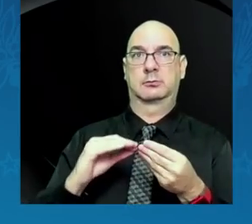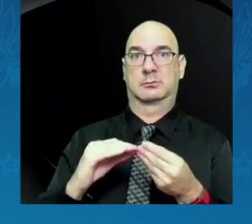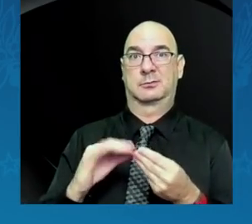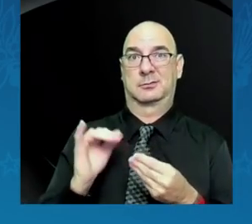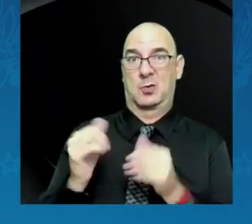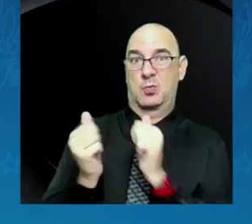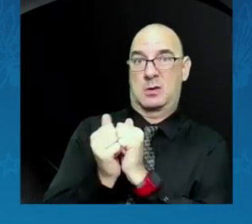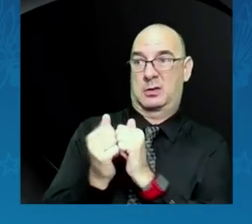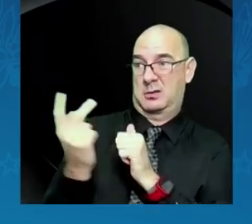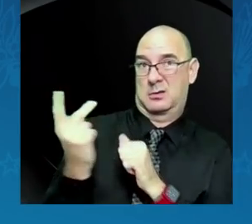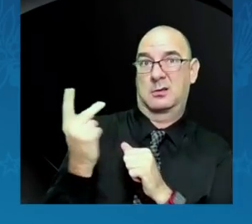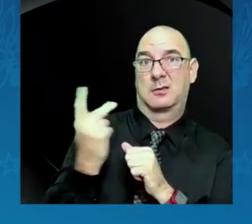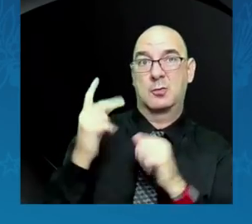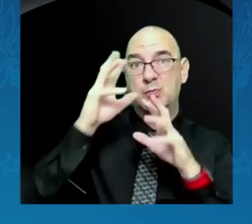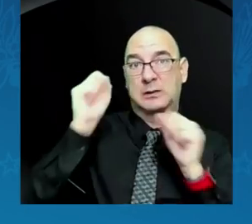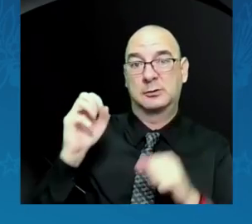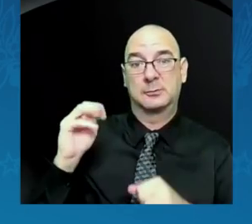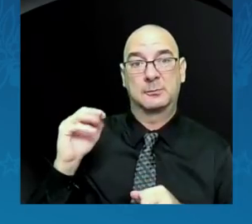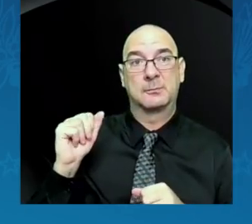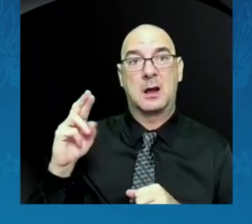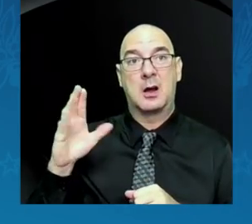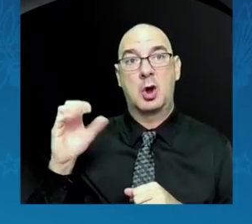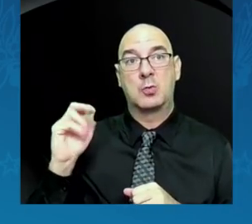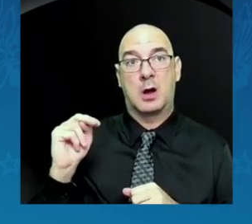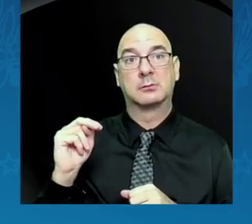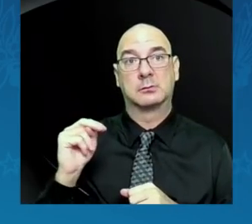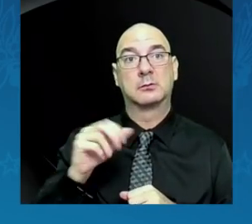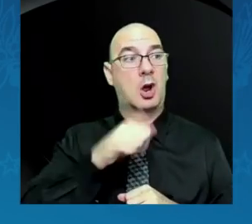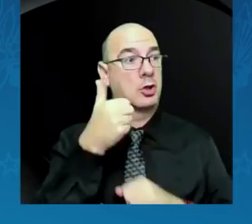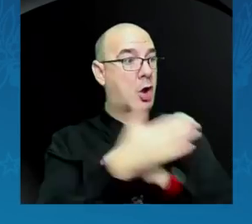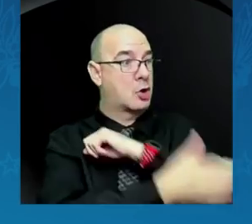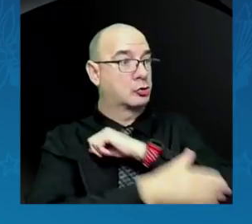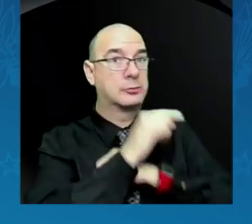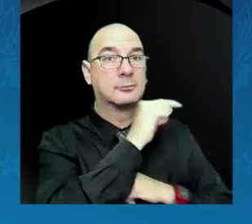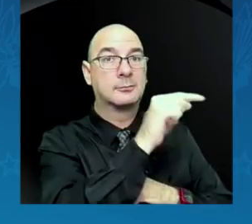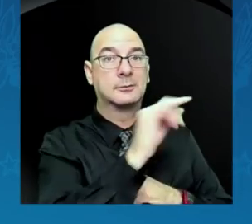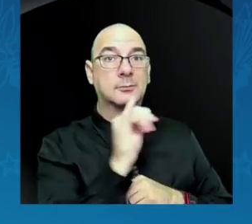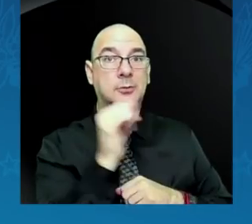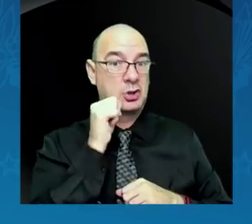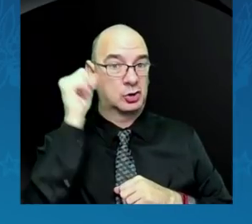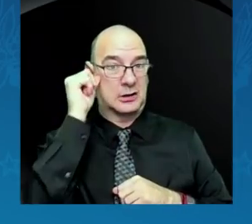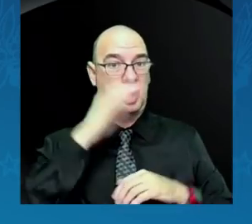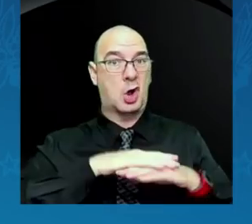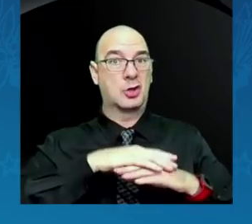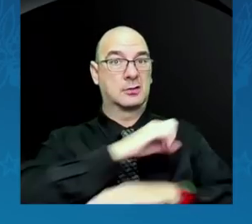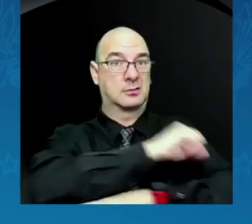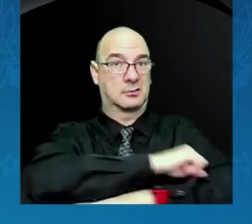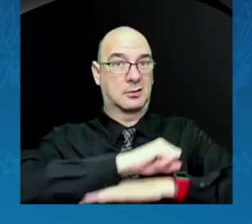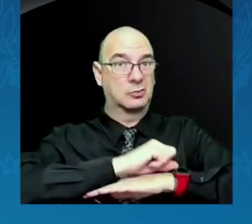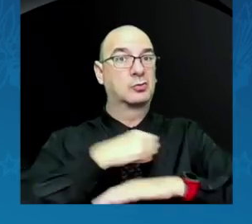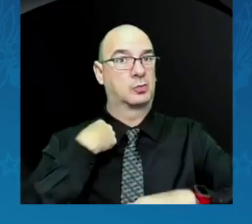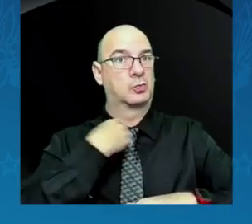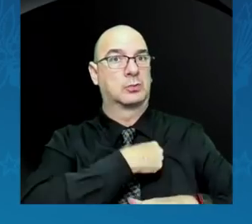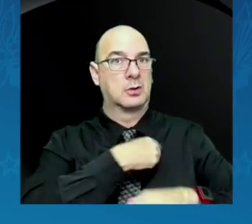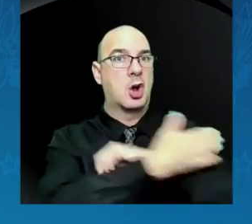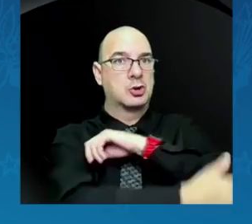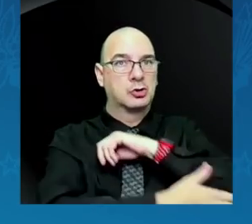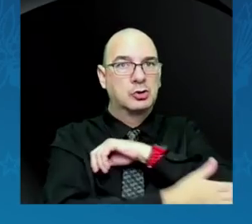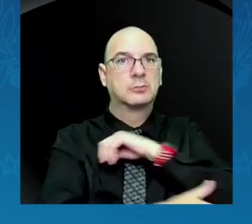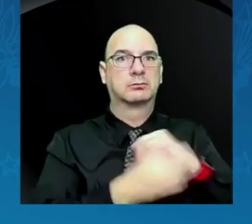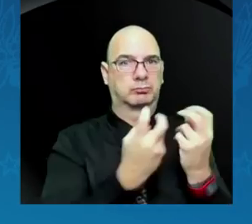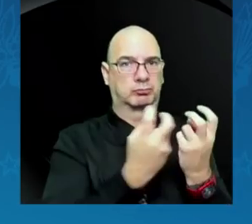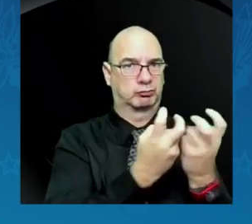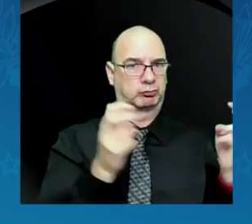yesterday on a stage, about what we as nations must do, who have similar values, whose nations were founded on